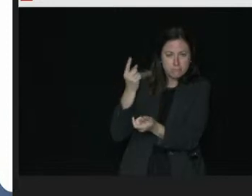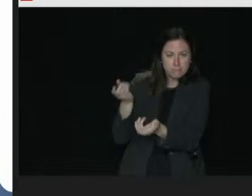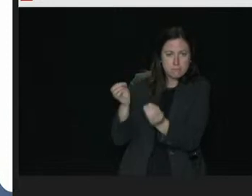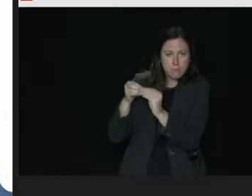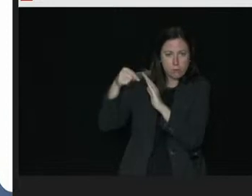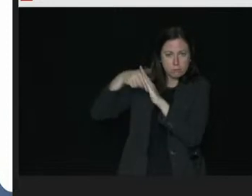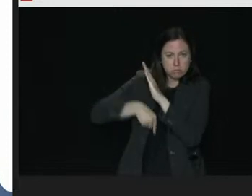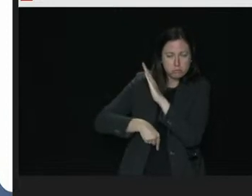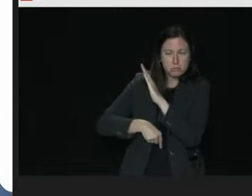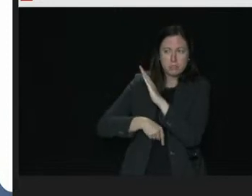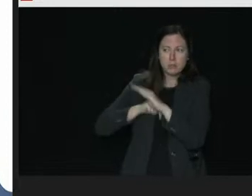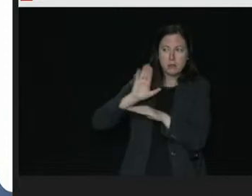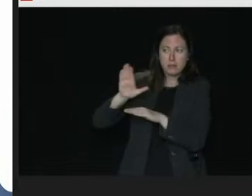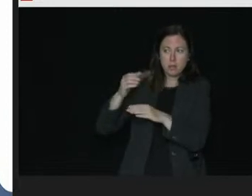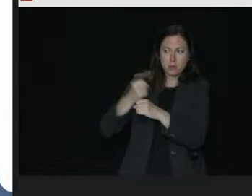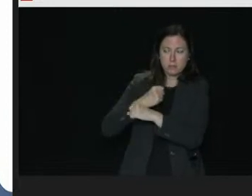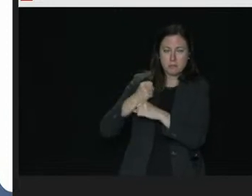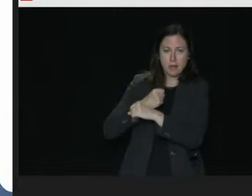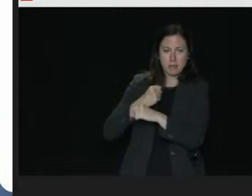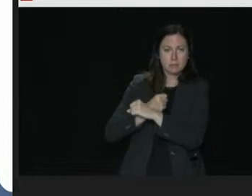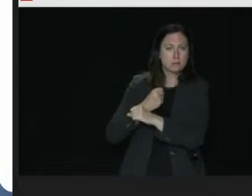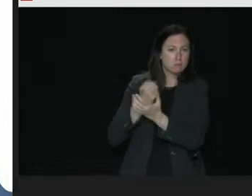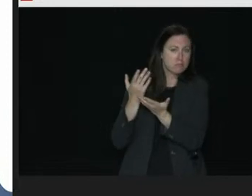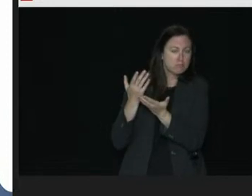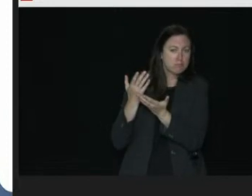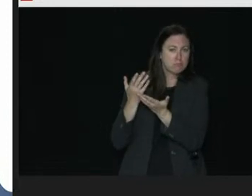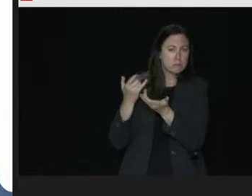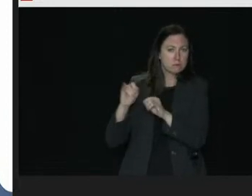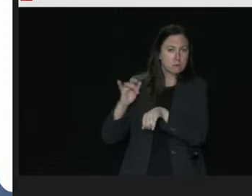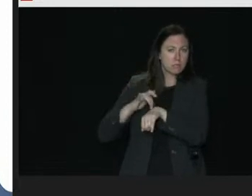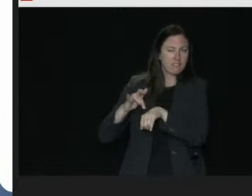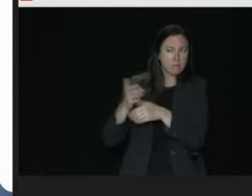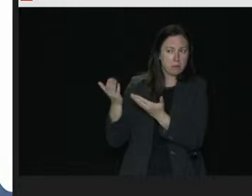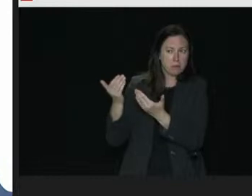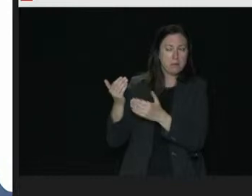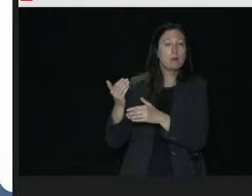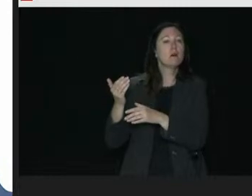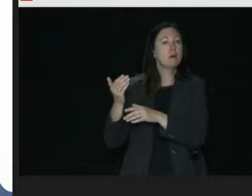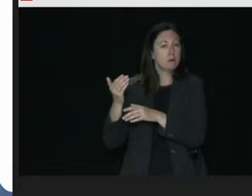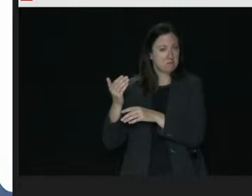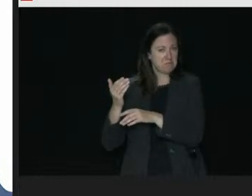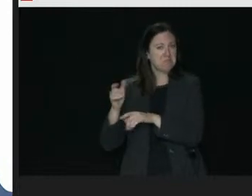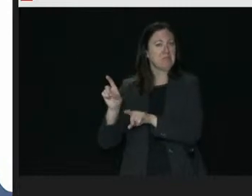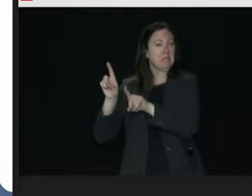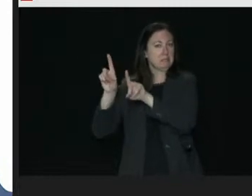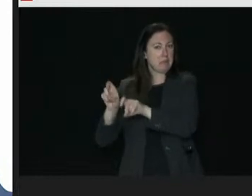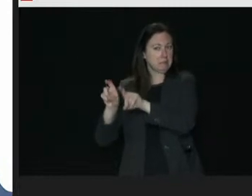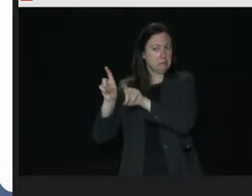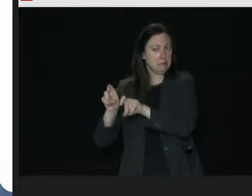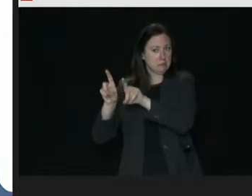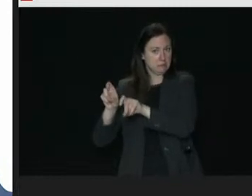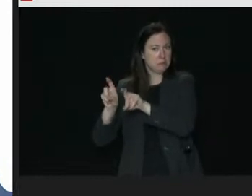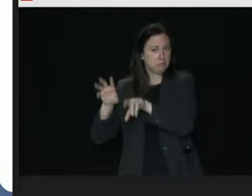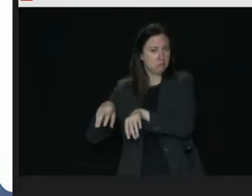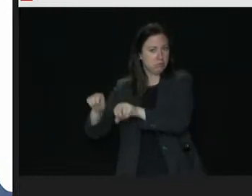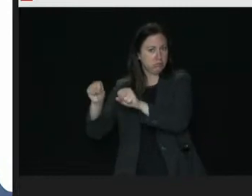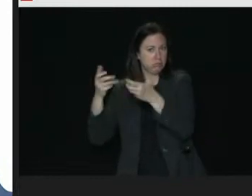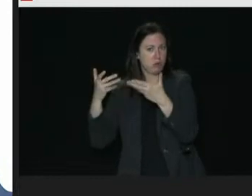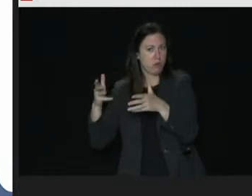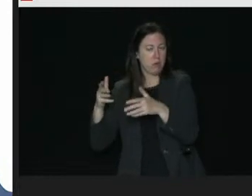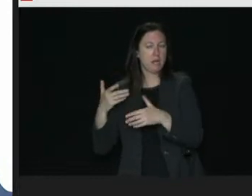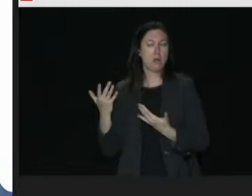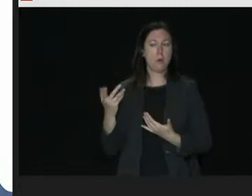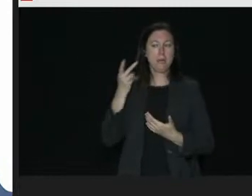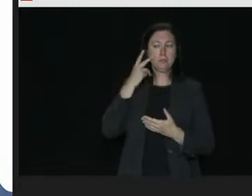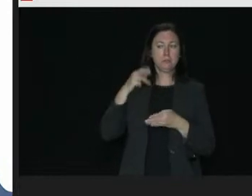the fact-based data that is currently available. They have held a clinical trial, and it will be important to know what the results of